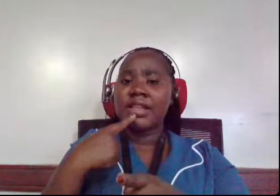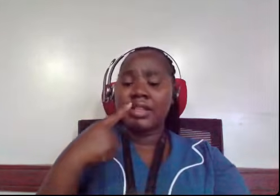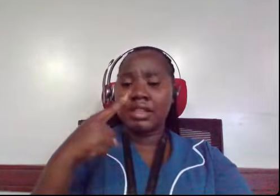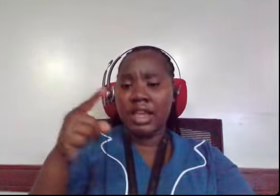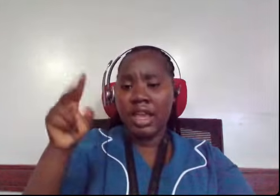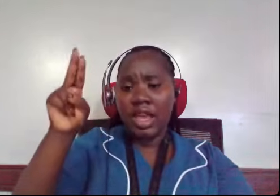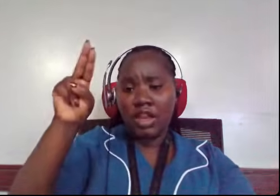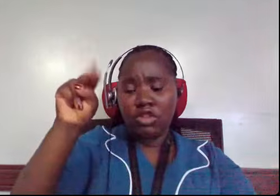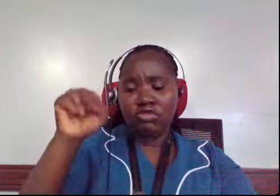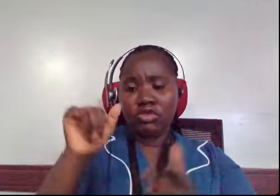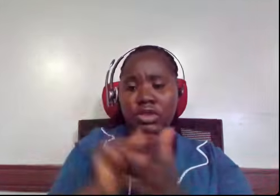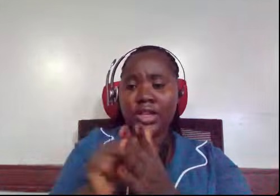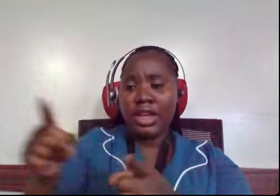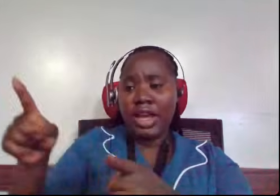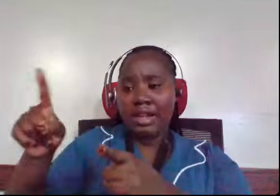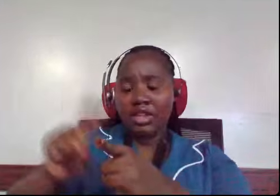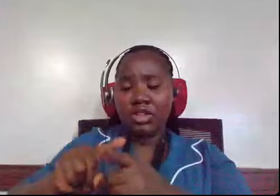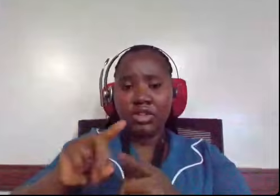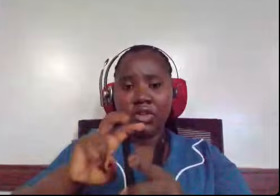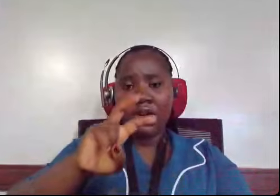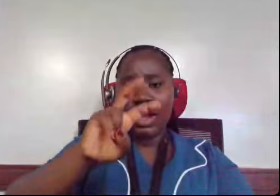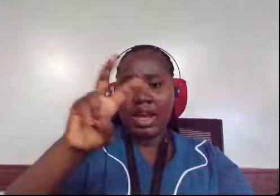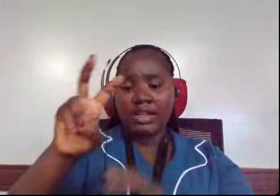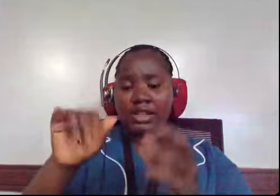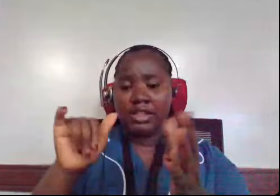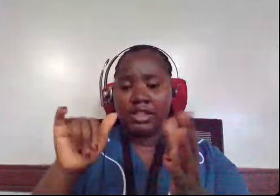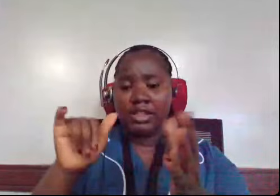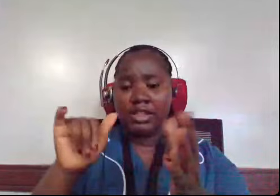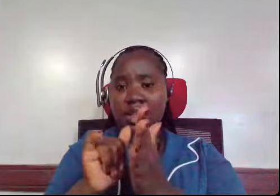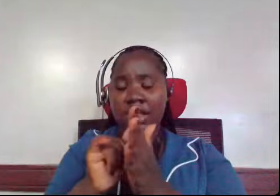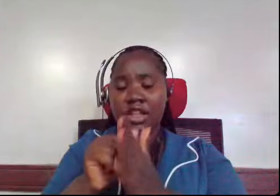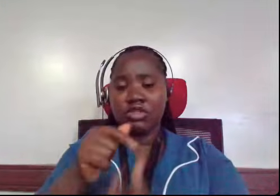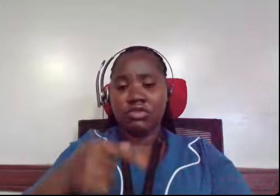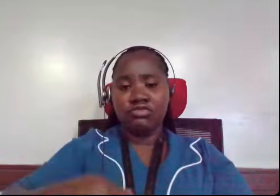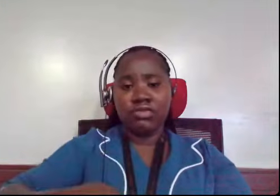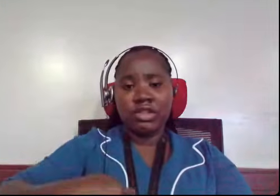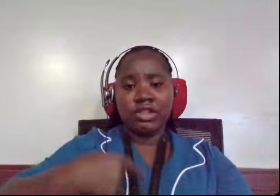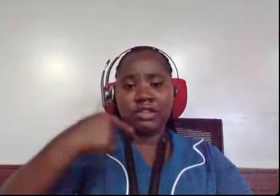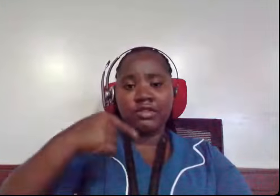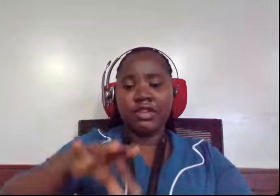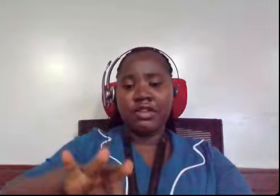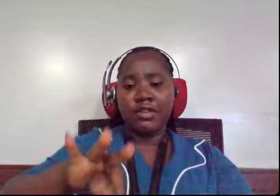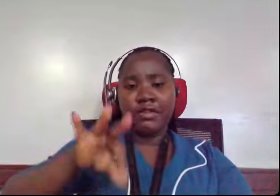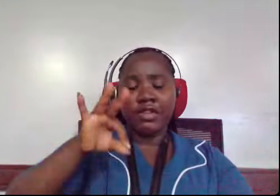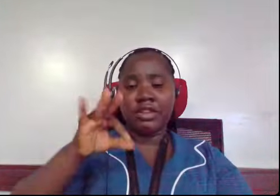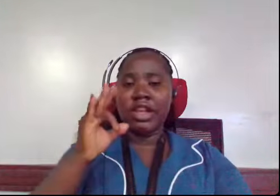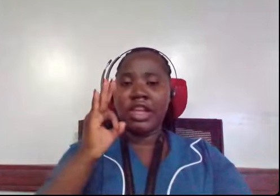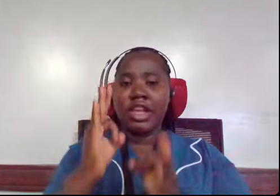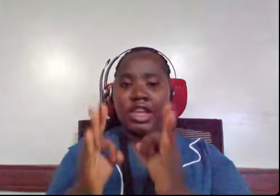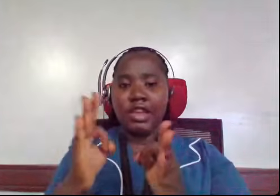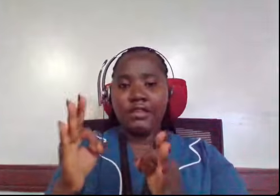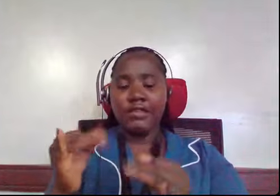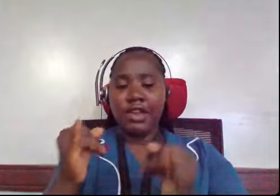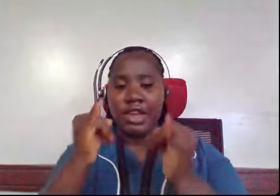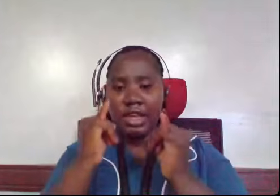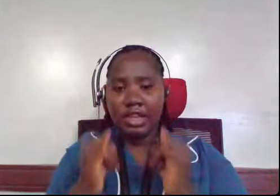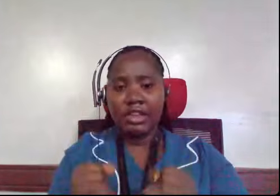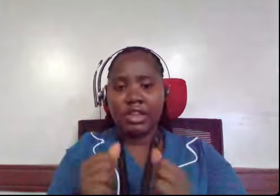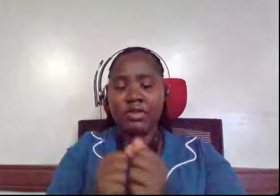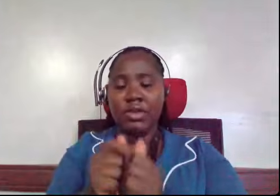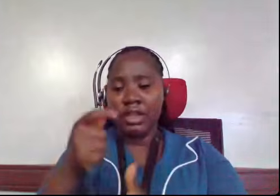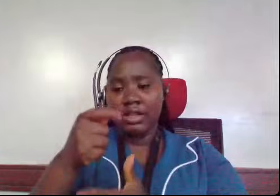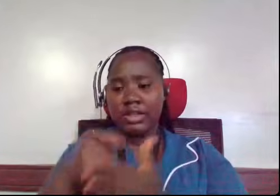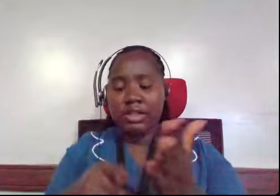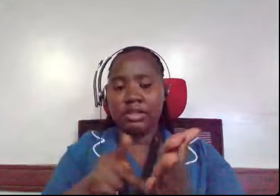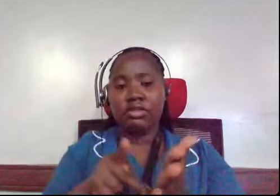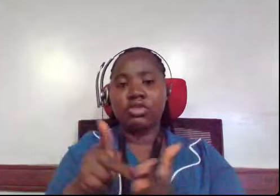additional assessment that your organization or yourself you have found. And in case you are an individual with a tax liability which you